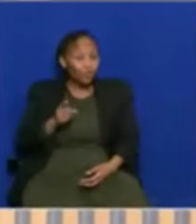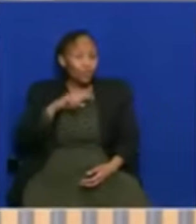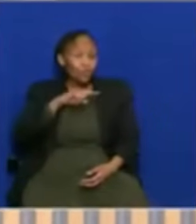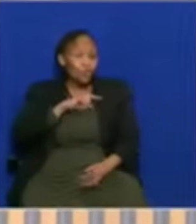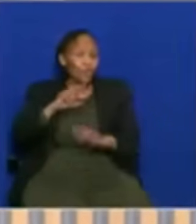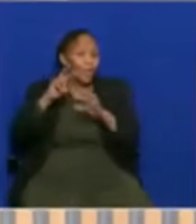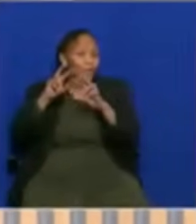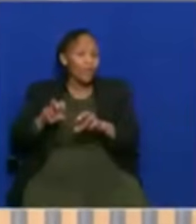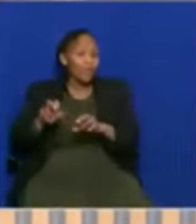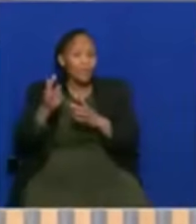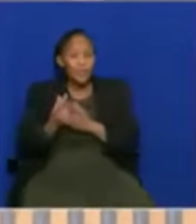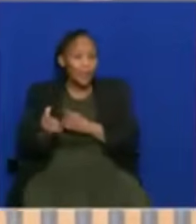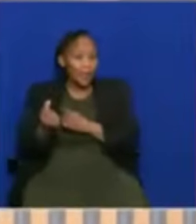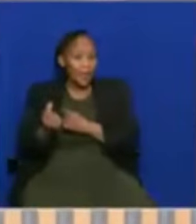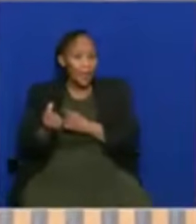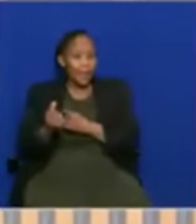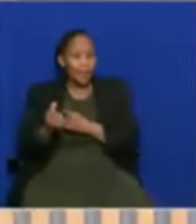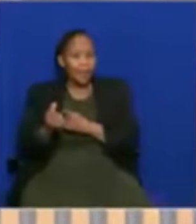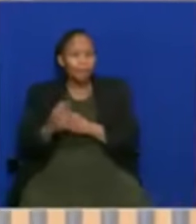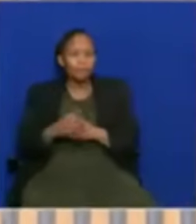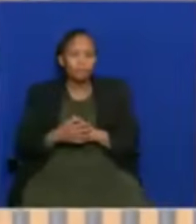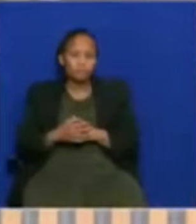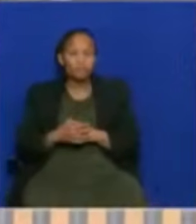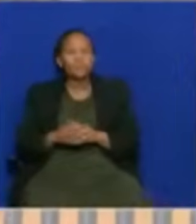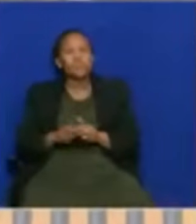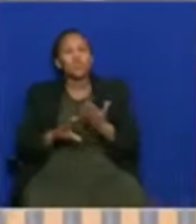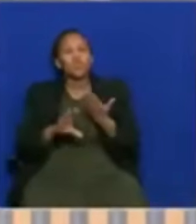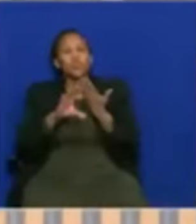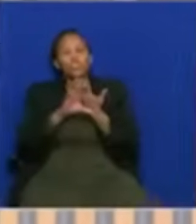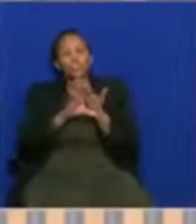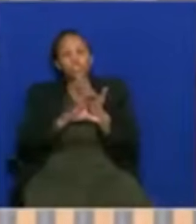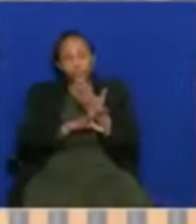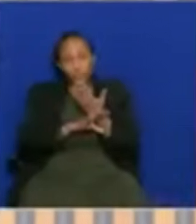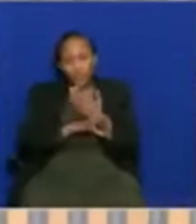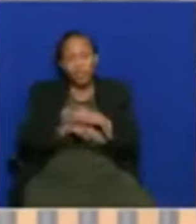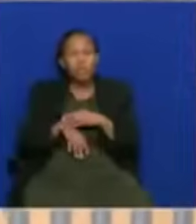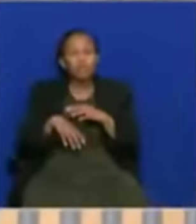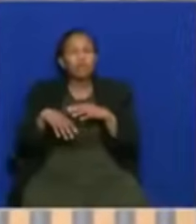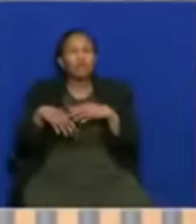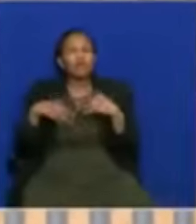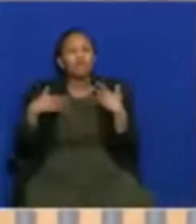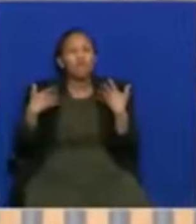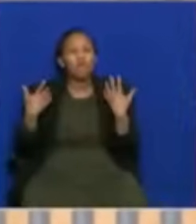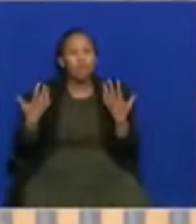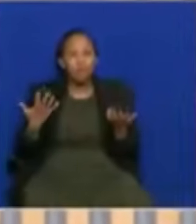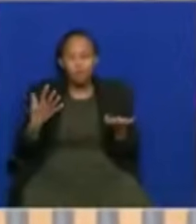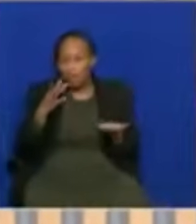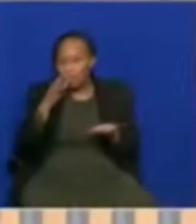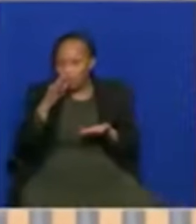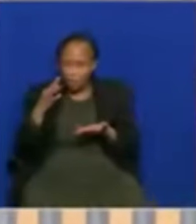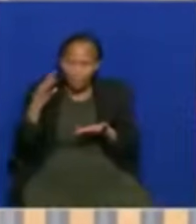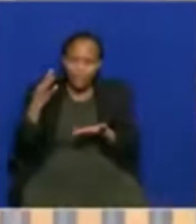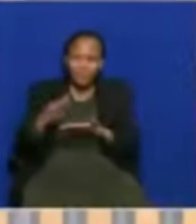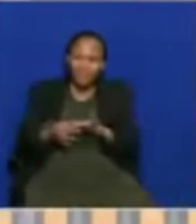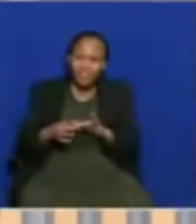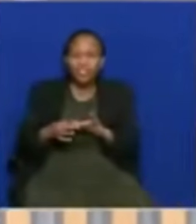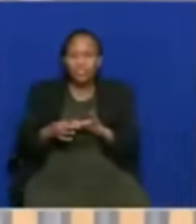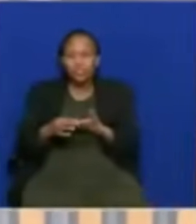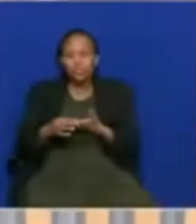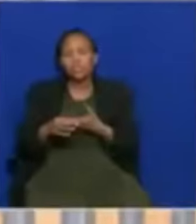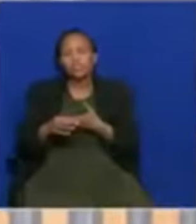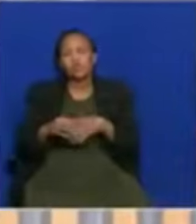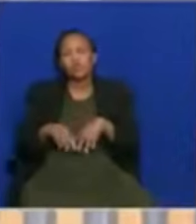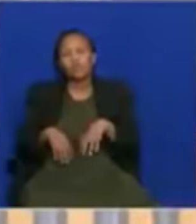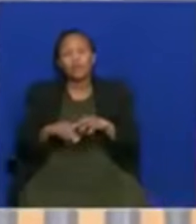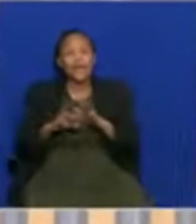Is the constitution or the recommendation of a list by General Kumalo, who is the head of crime intelligence,